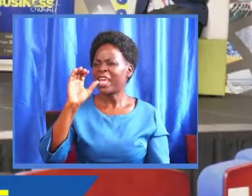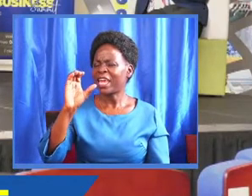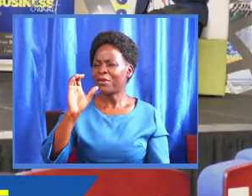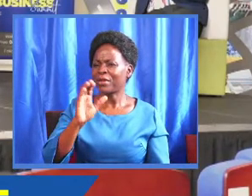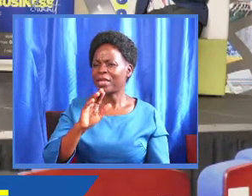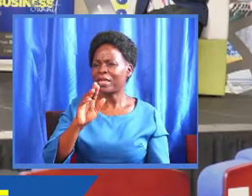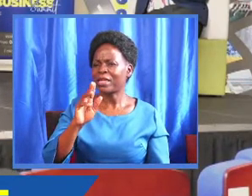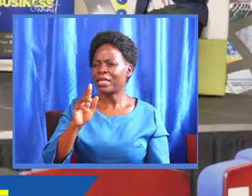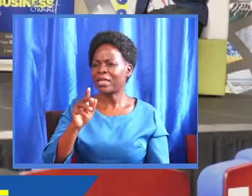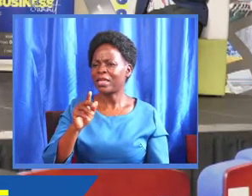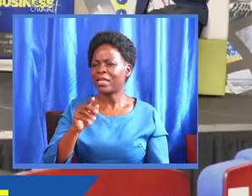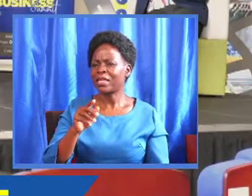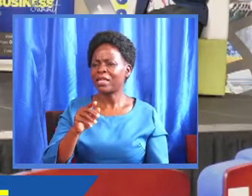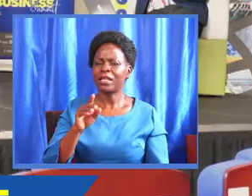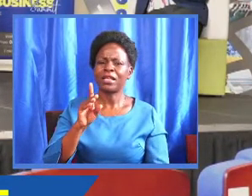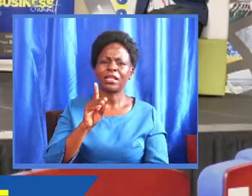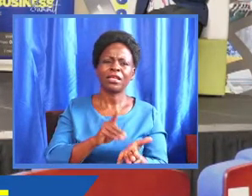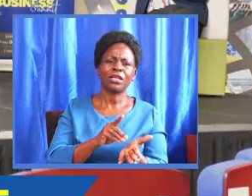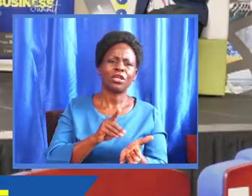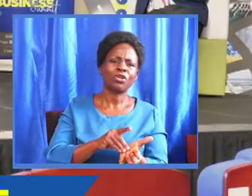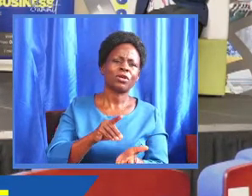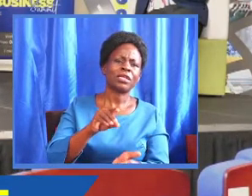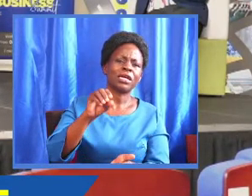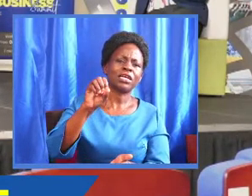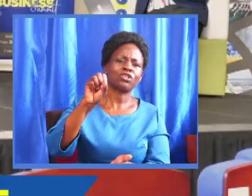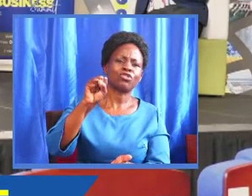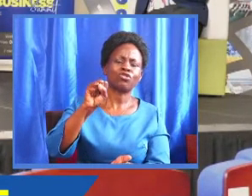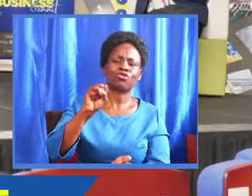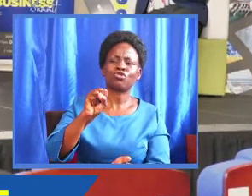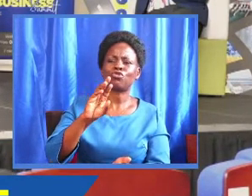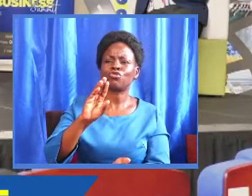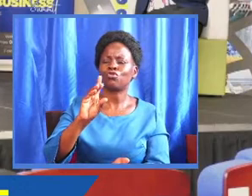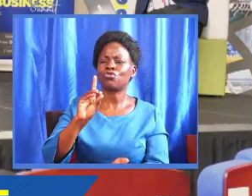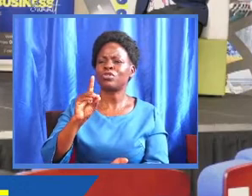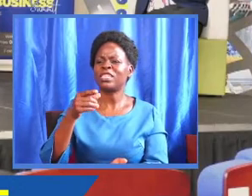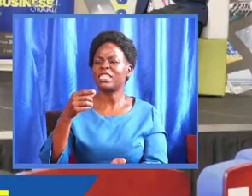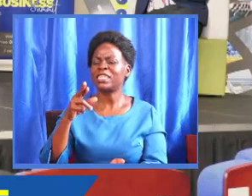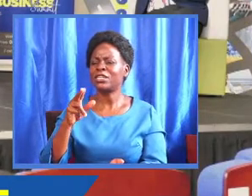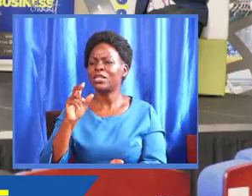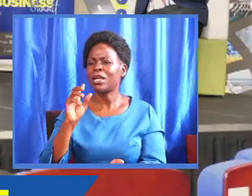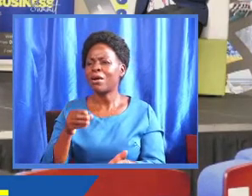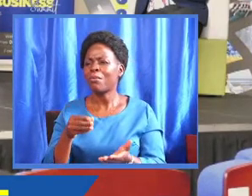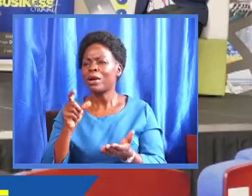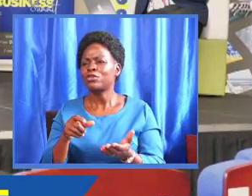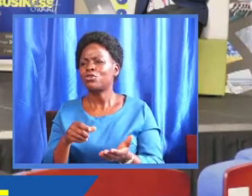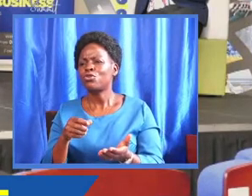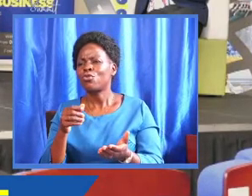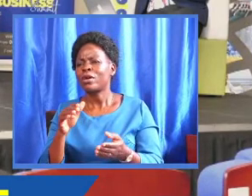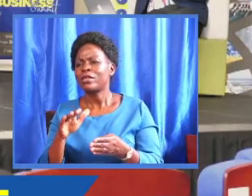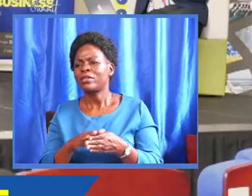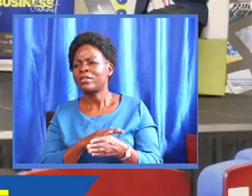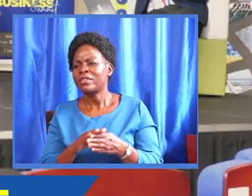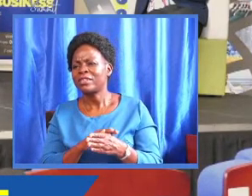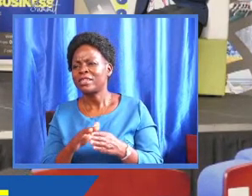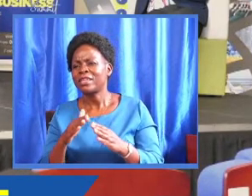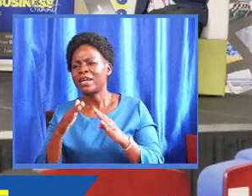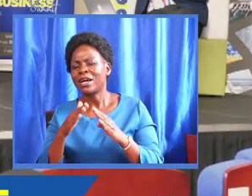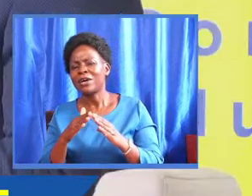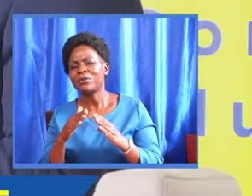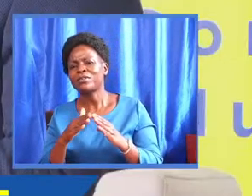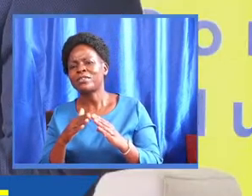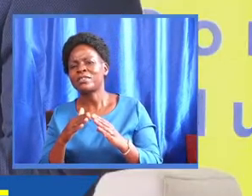Kandano, to Dr. Sudil, what amount can someone who wants to venture in real estate start